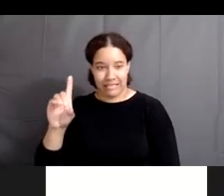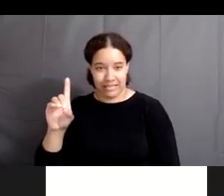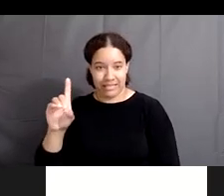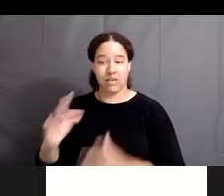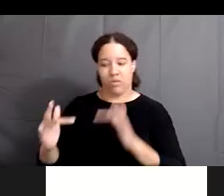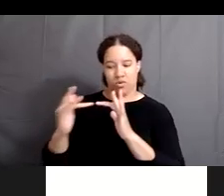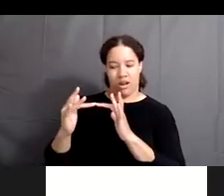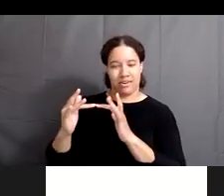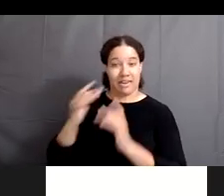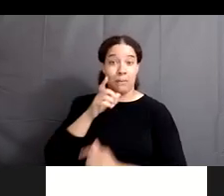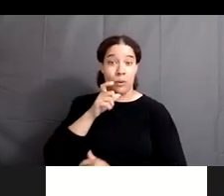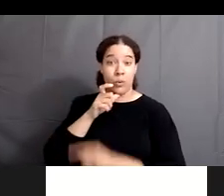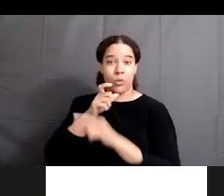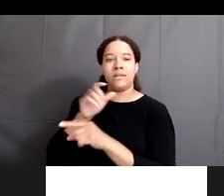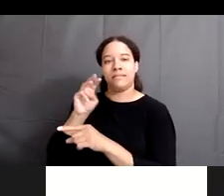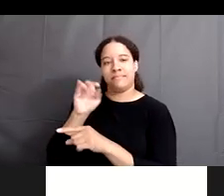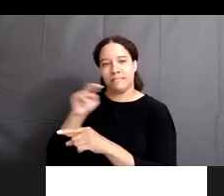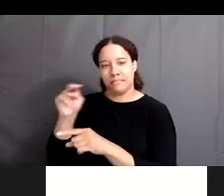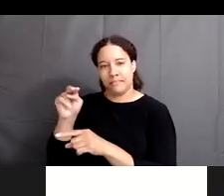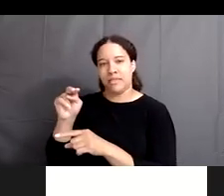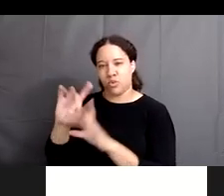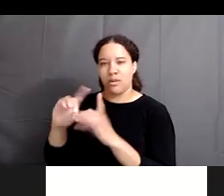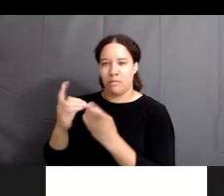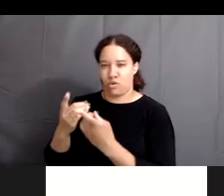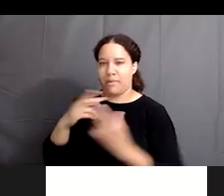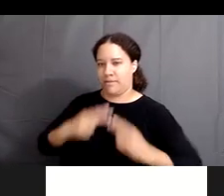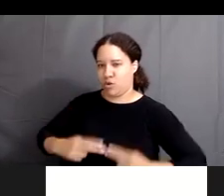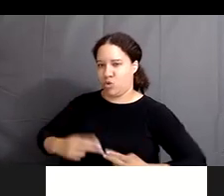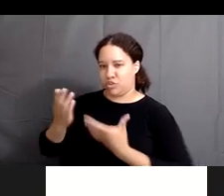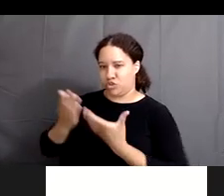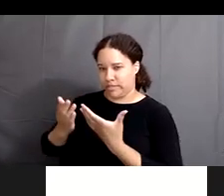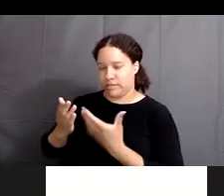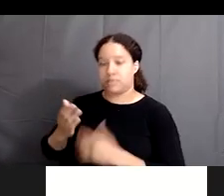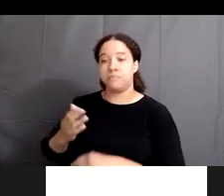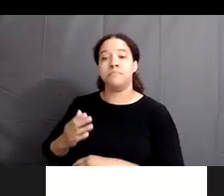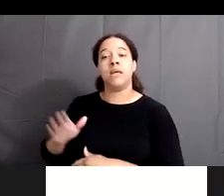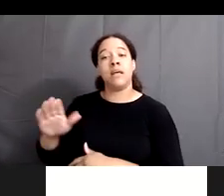Services when they used some of their American Rescue Plan Act